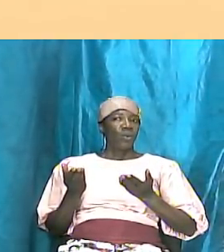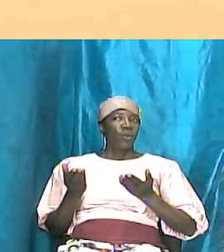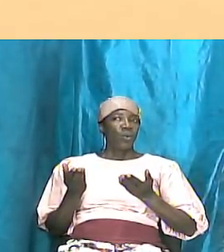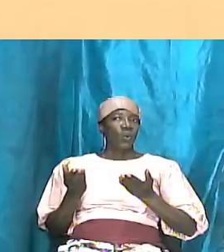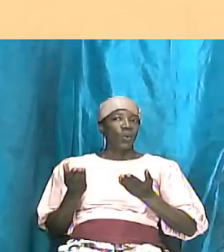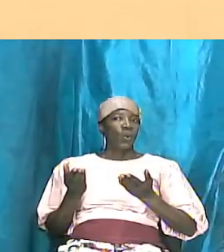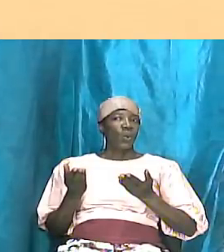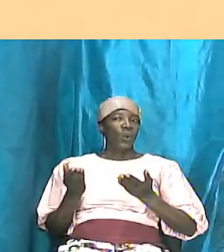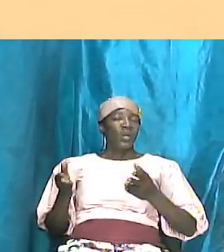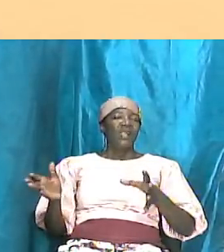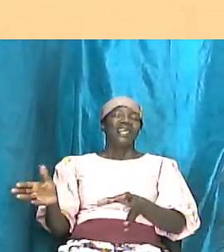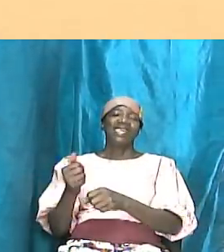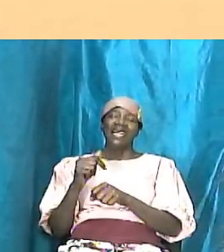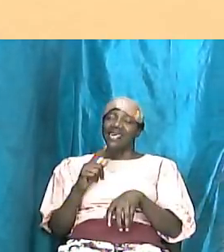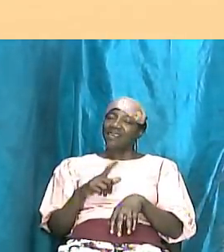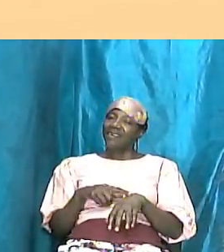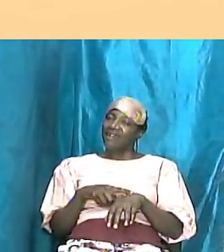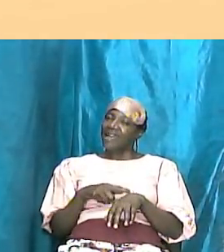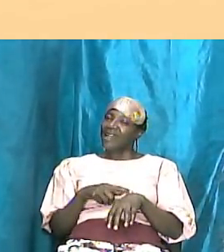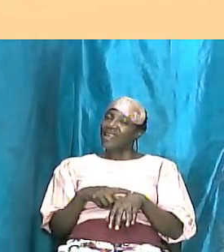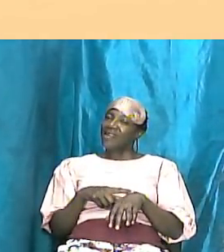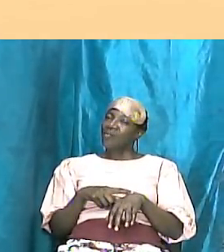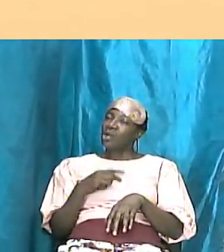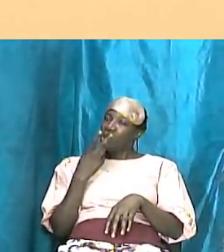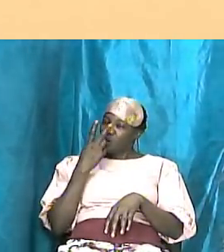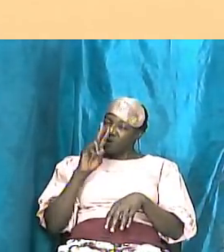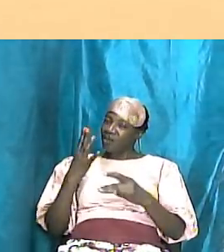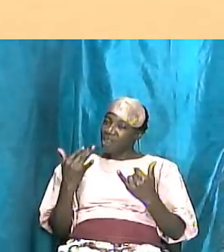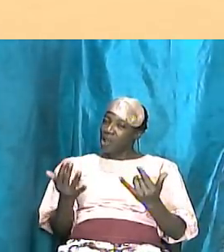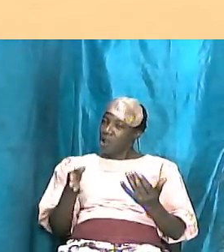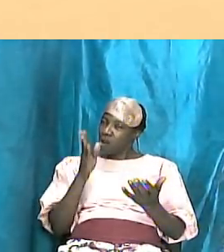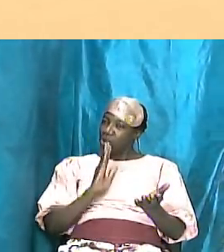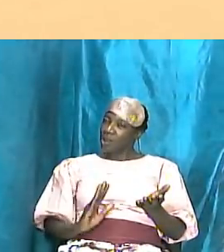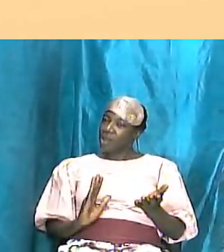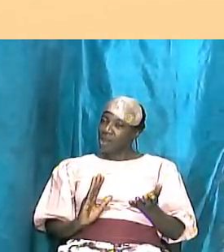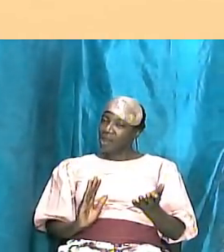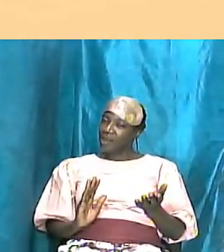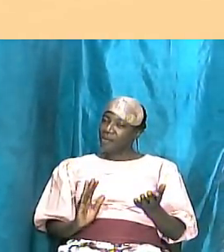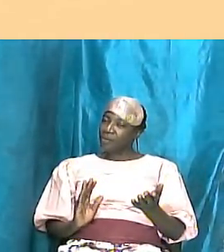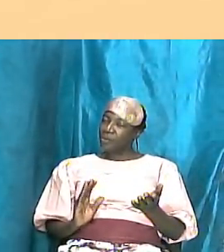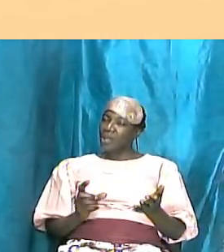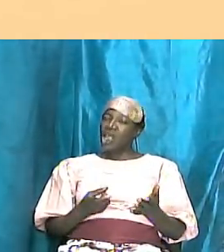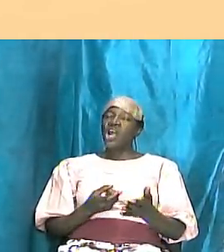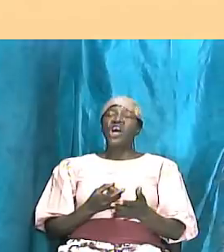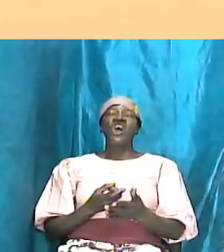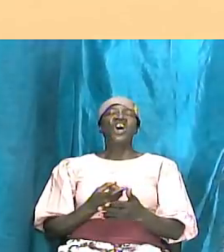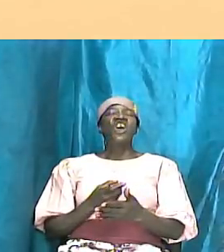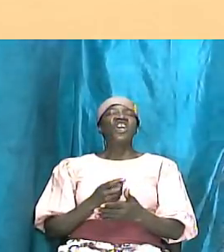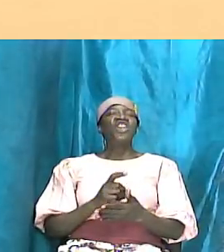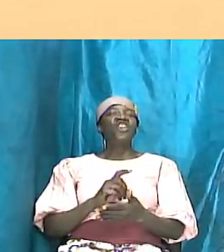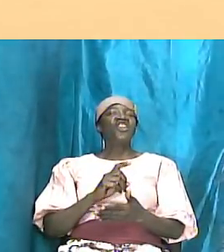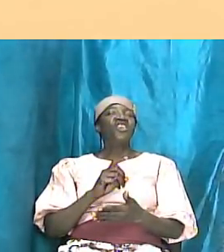taking time out to see how God does his thing in a very